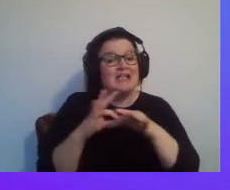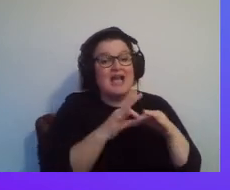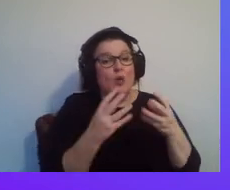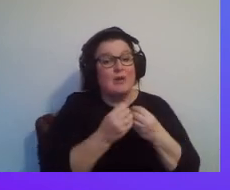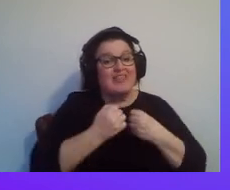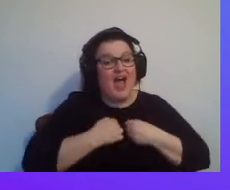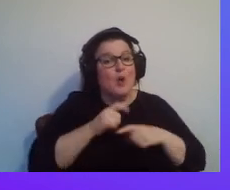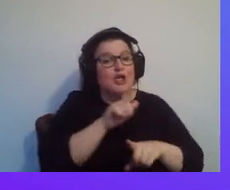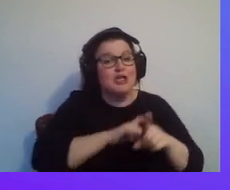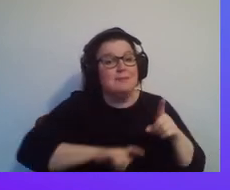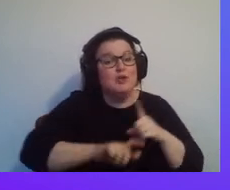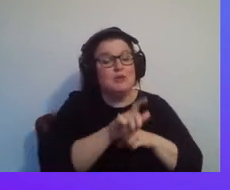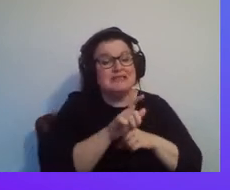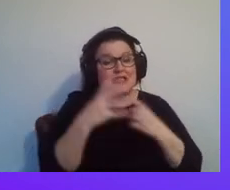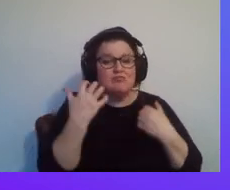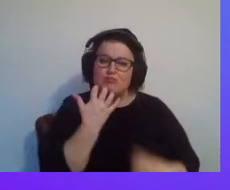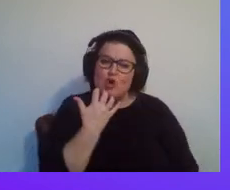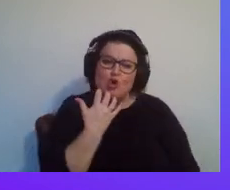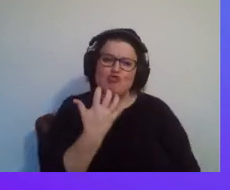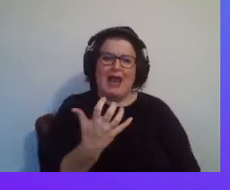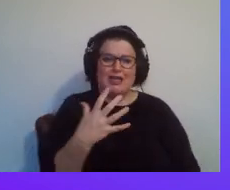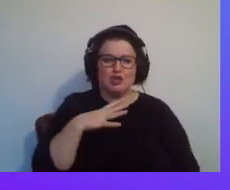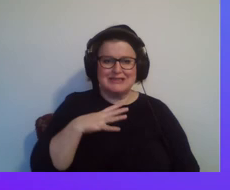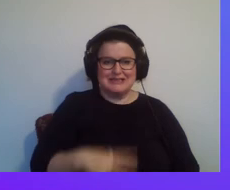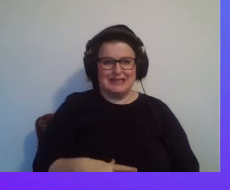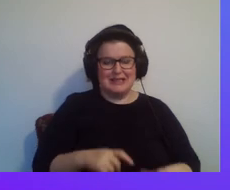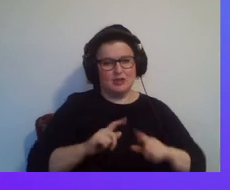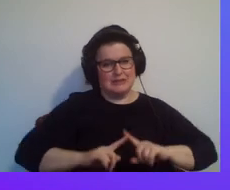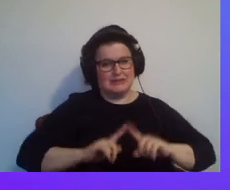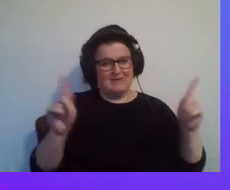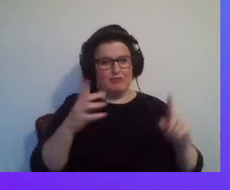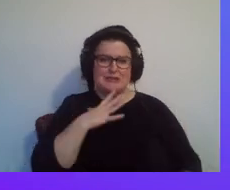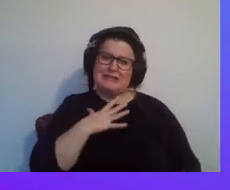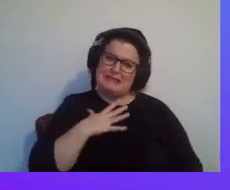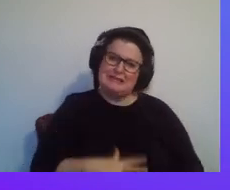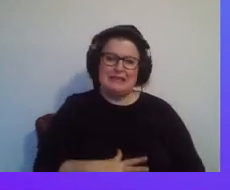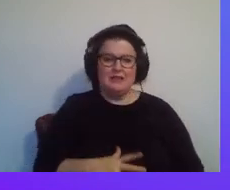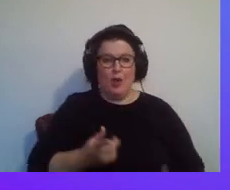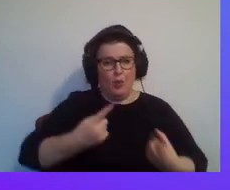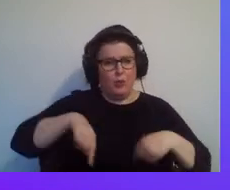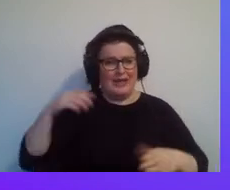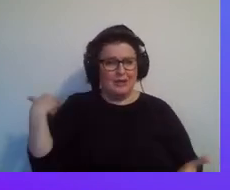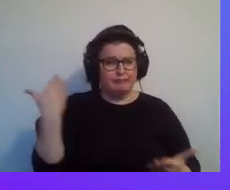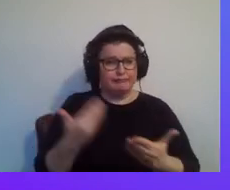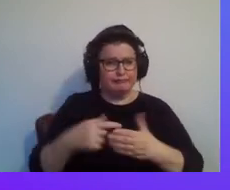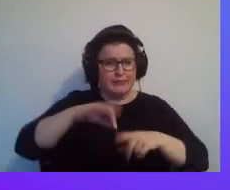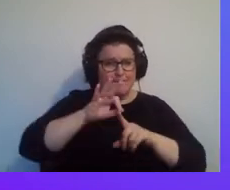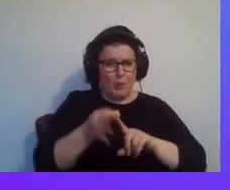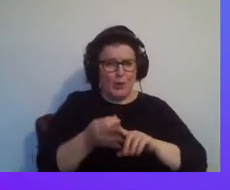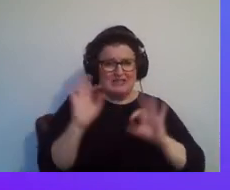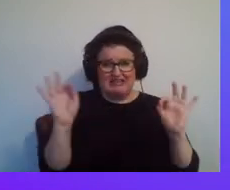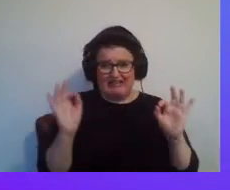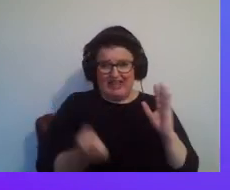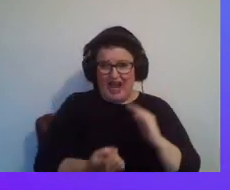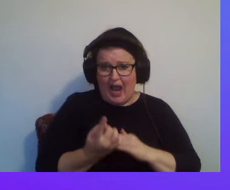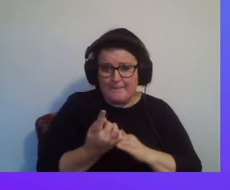communities, be courageous, and we've got to do something different, because quite frankly, what we've been doing up until this point has got us where we are now, and